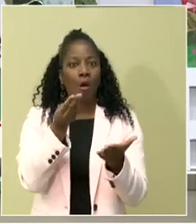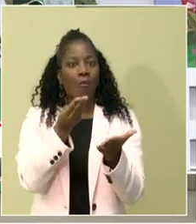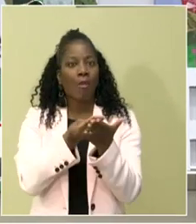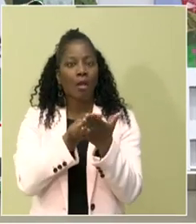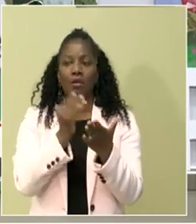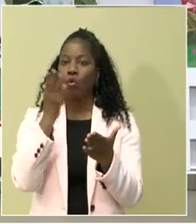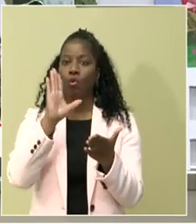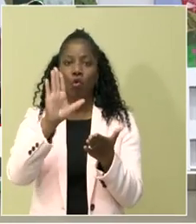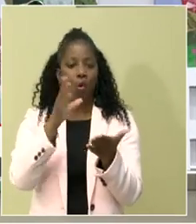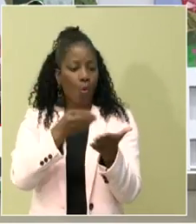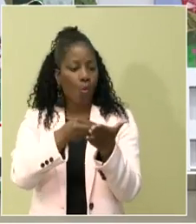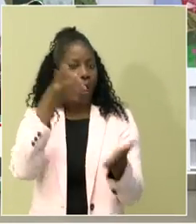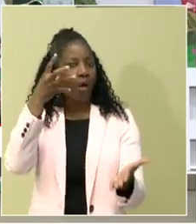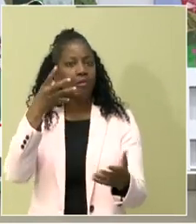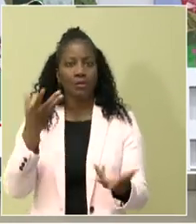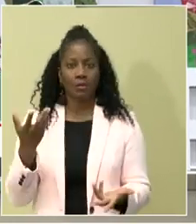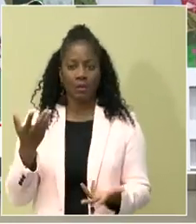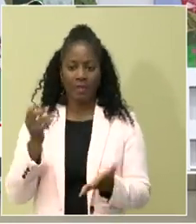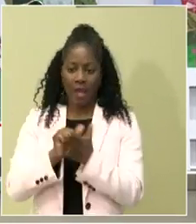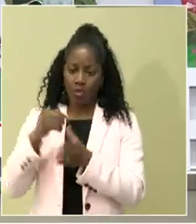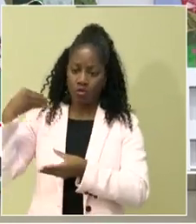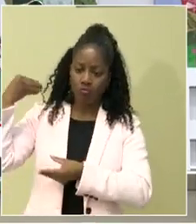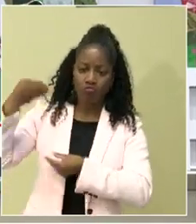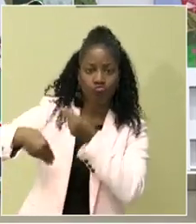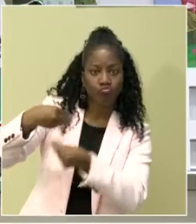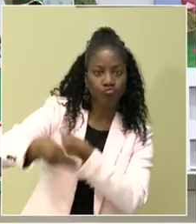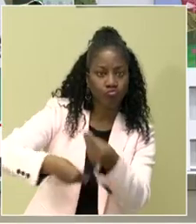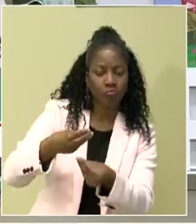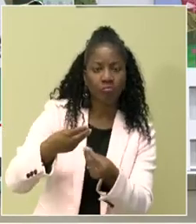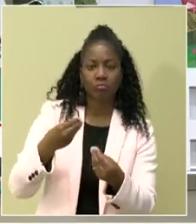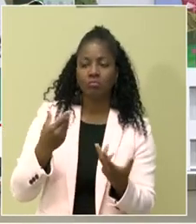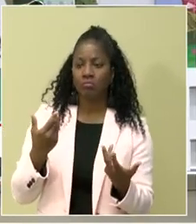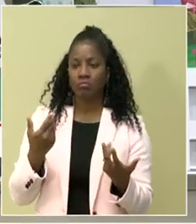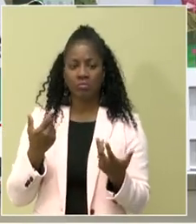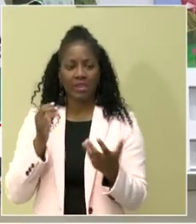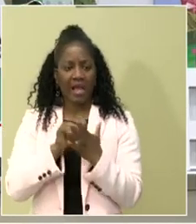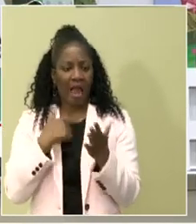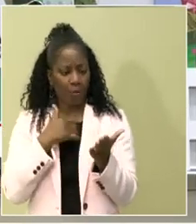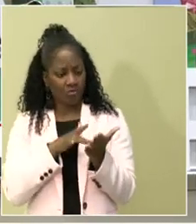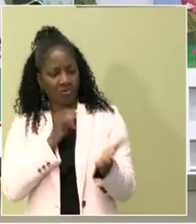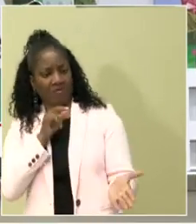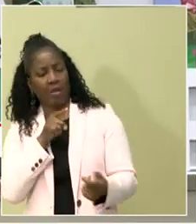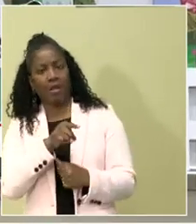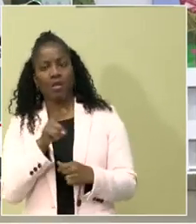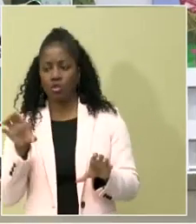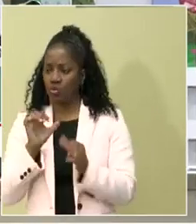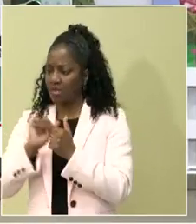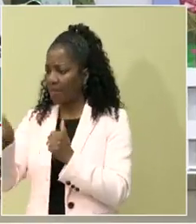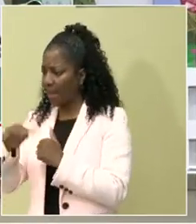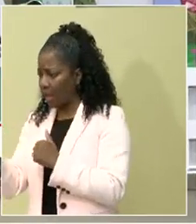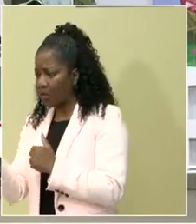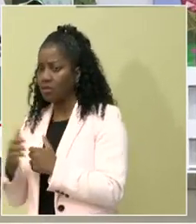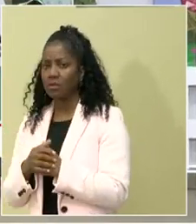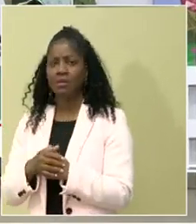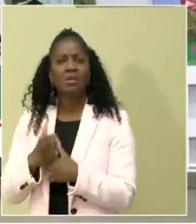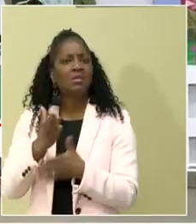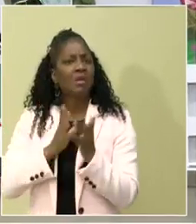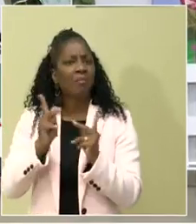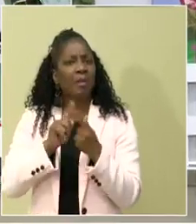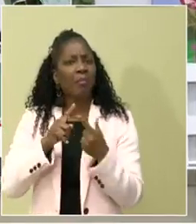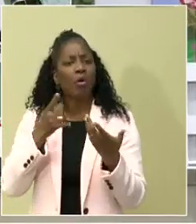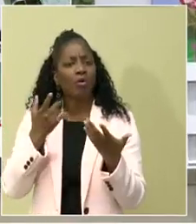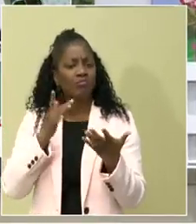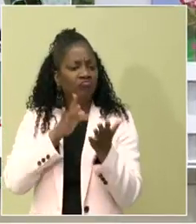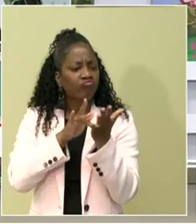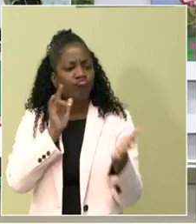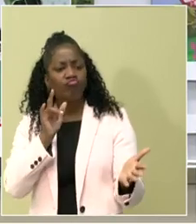can pass on, that you can tap into, like I sometimes do, to do something else that I need to do. People have tapped into the wealth to